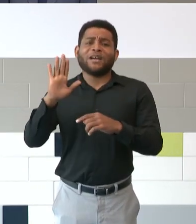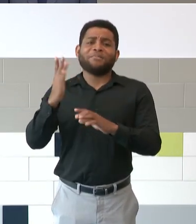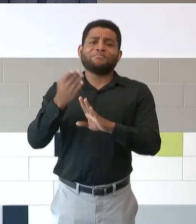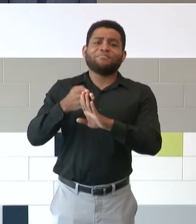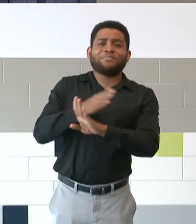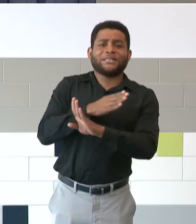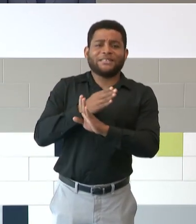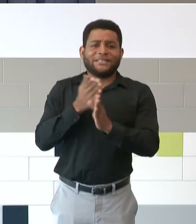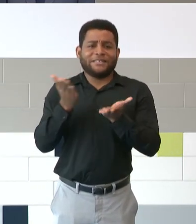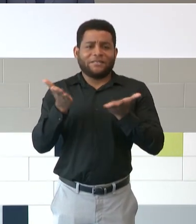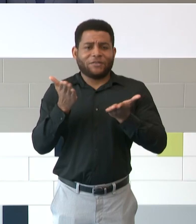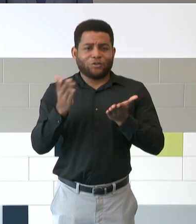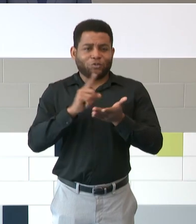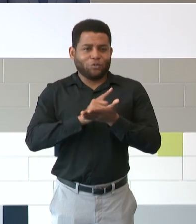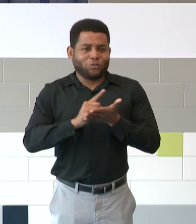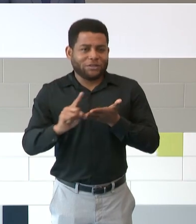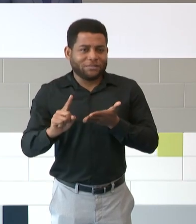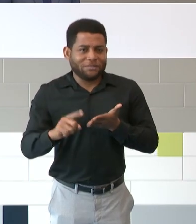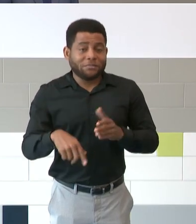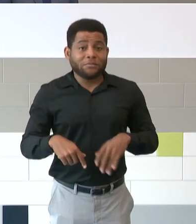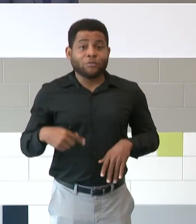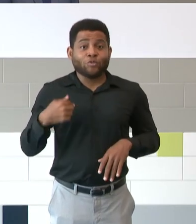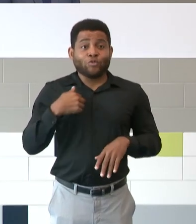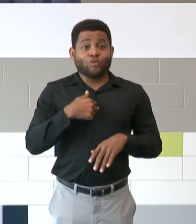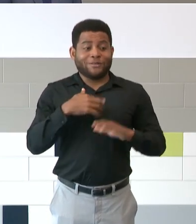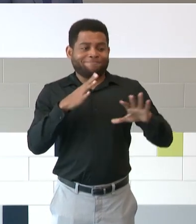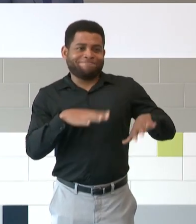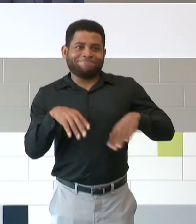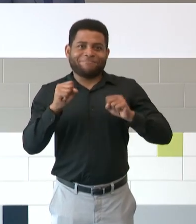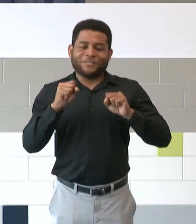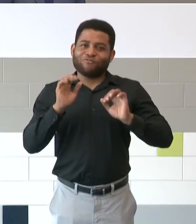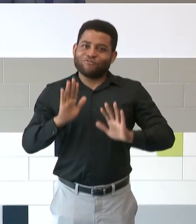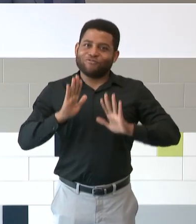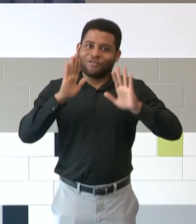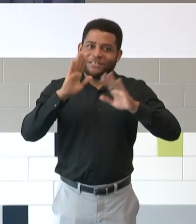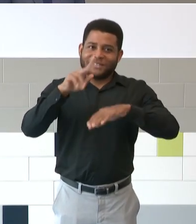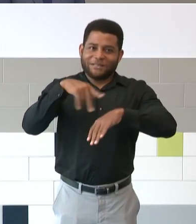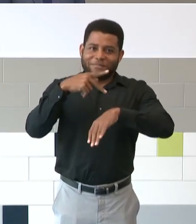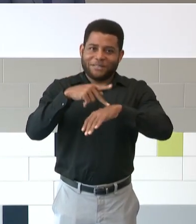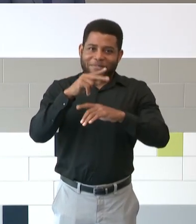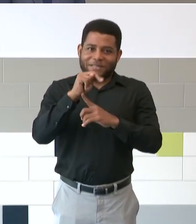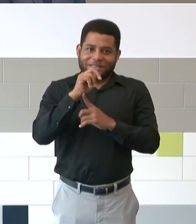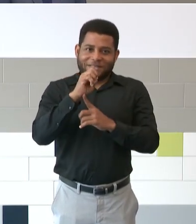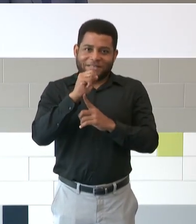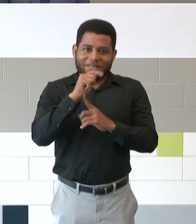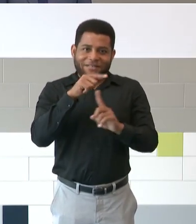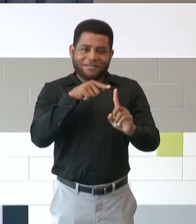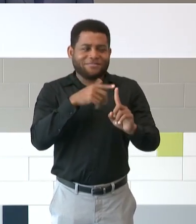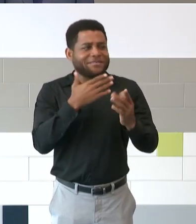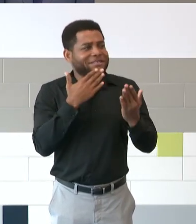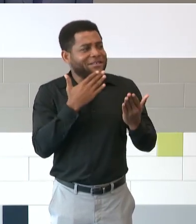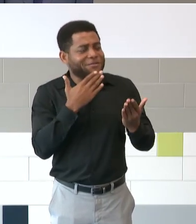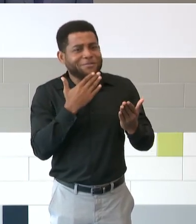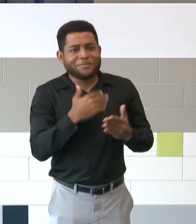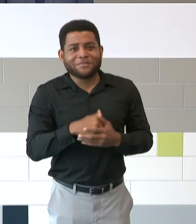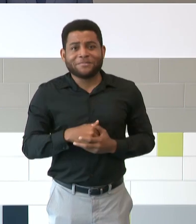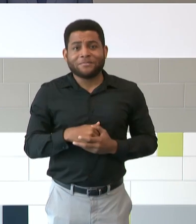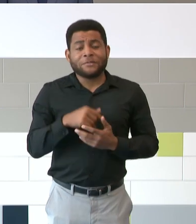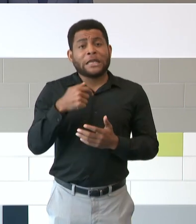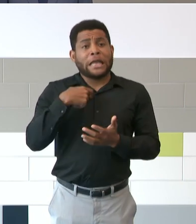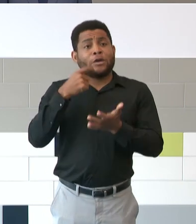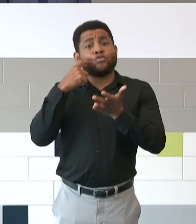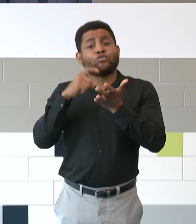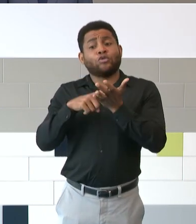being hosted by the wonderful Principal Deidre Neal. Thank you, Principal Neal. And I also would like to acknowledge Matt Fruman,